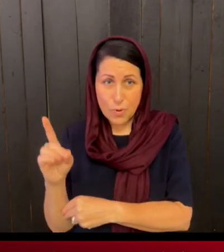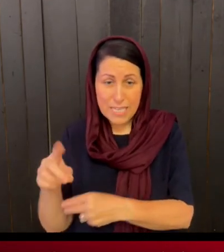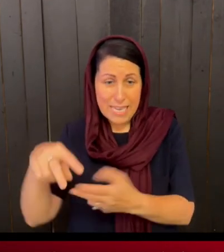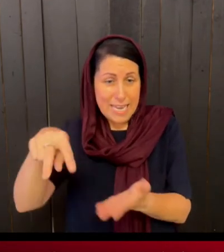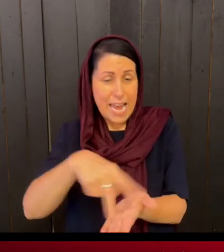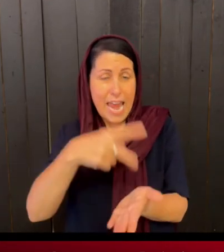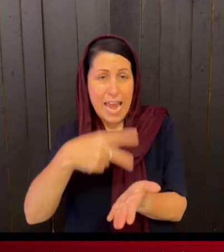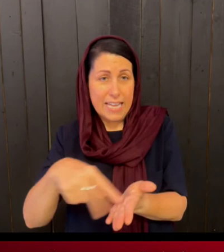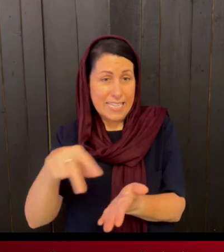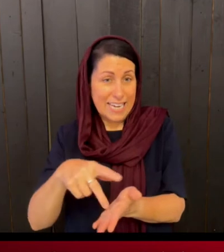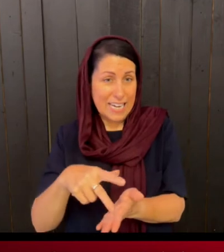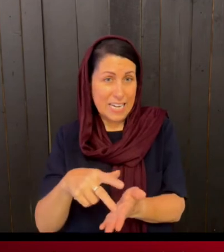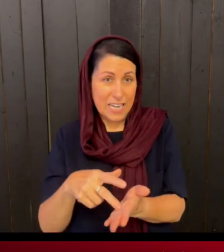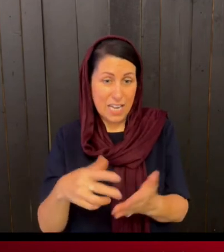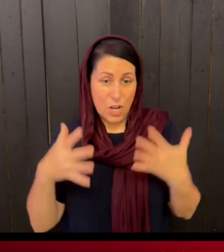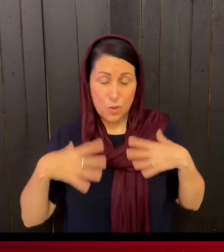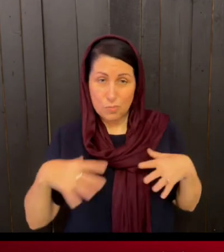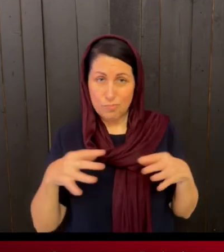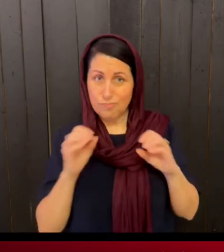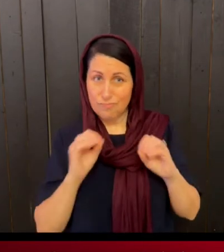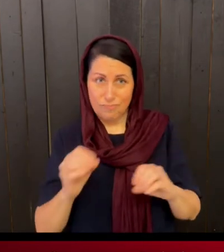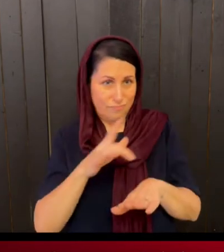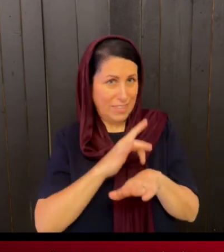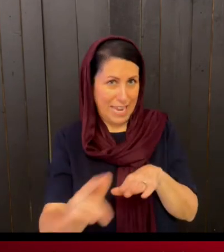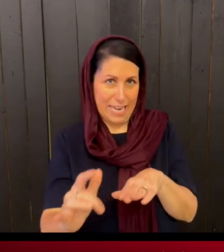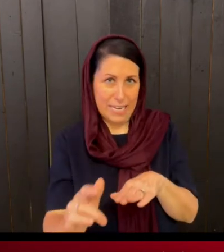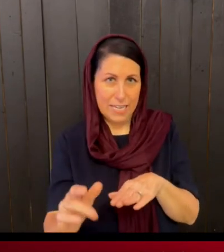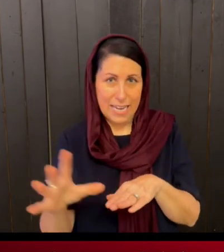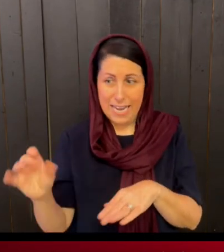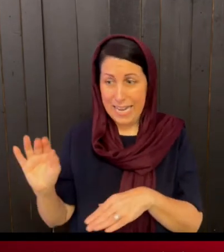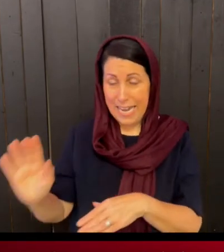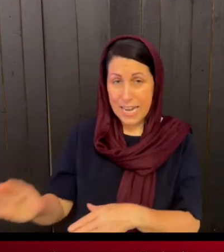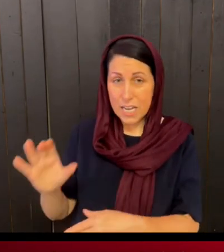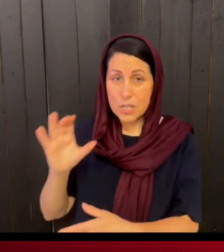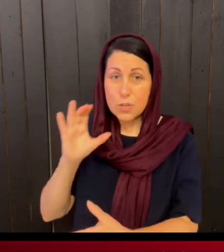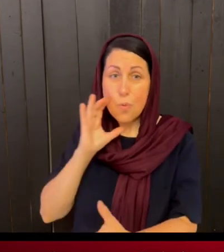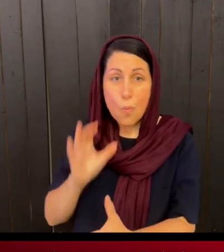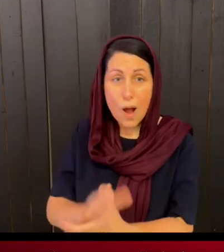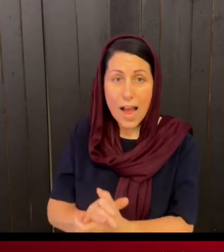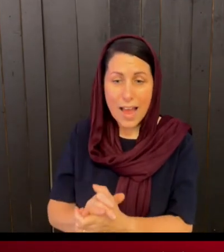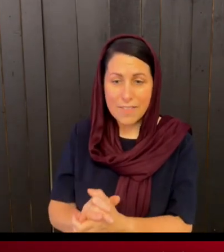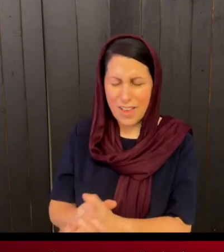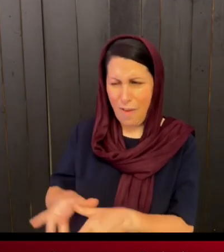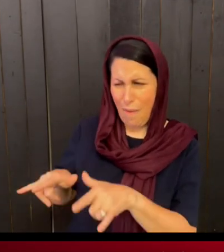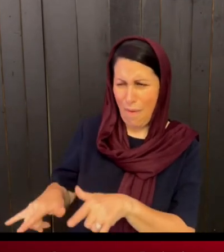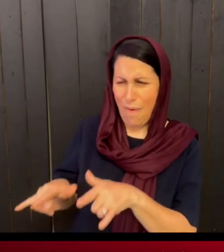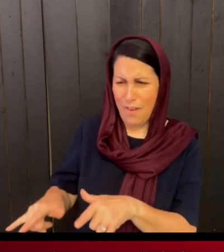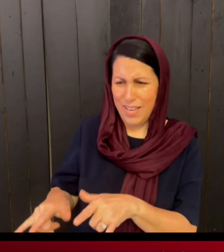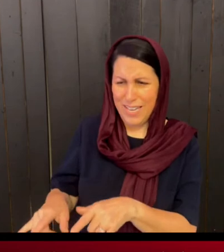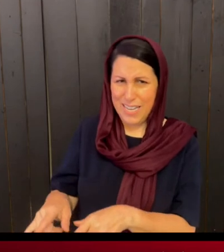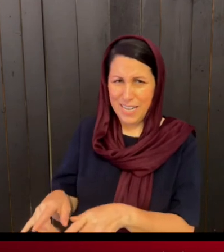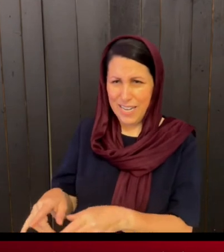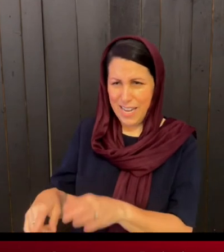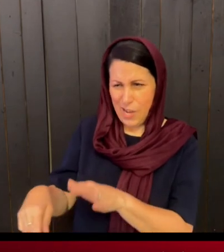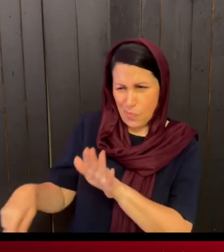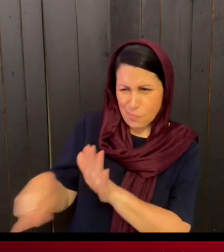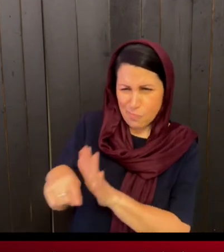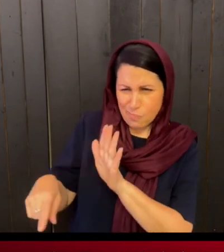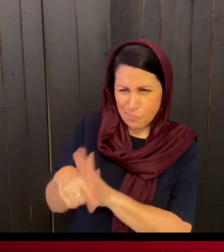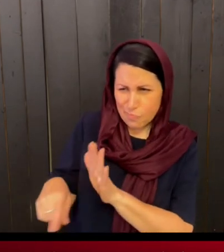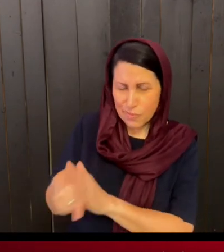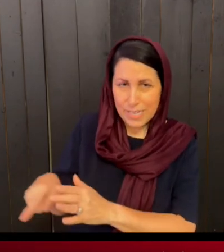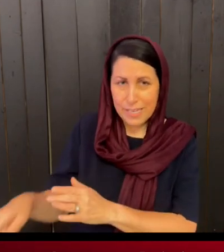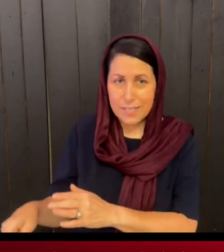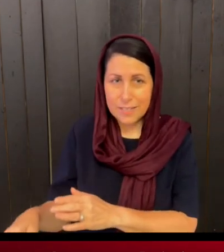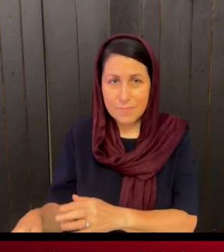know, the word says that his one of his wives made fun of him and criticized him for that. So people don't understand sometimes when we're following